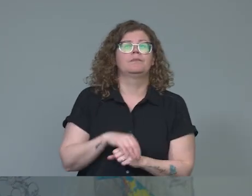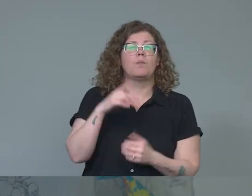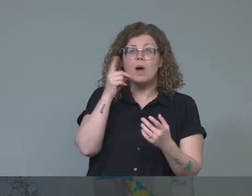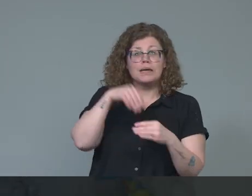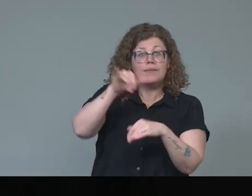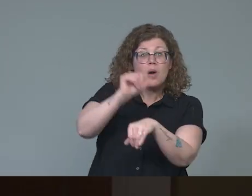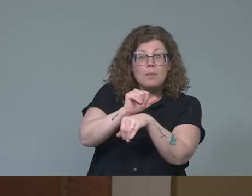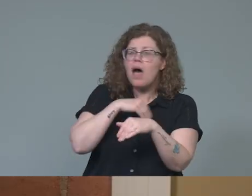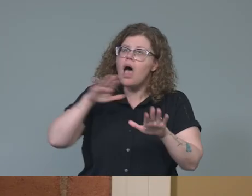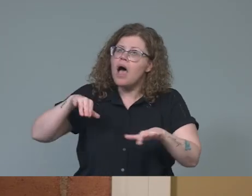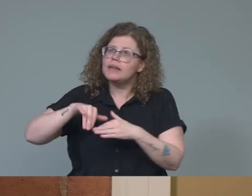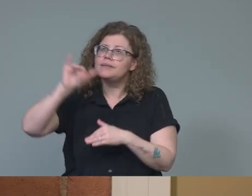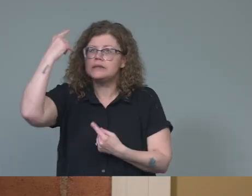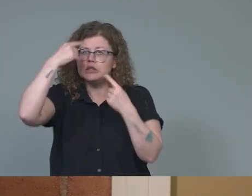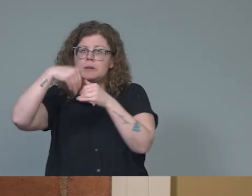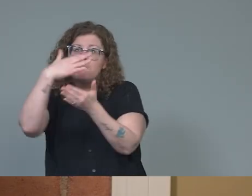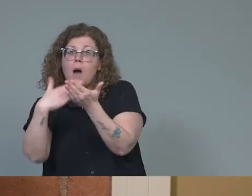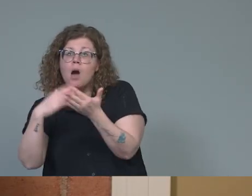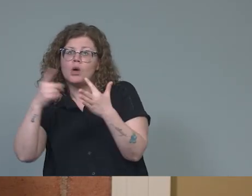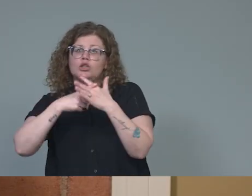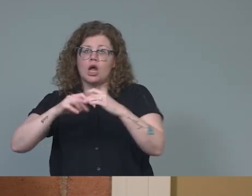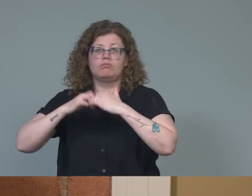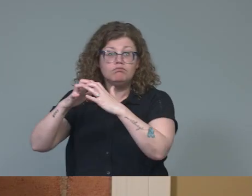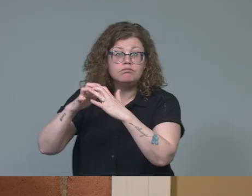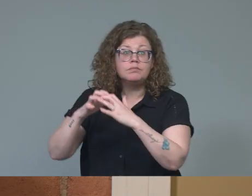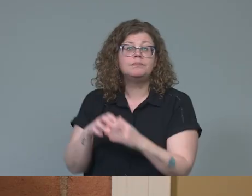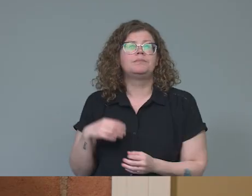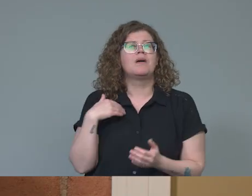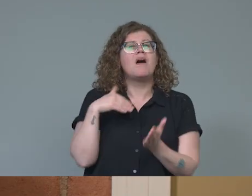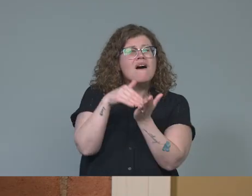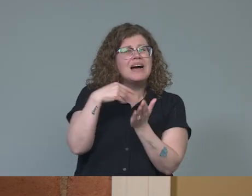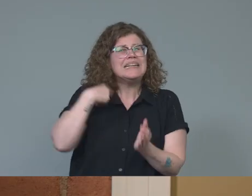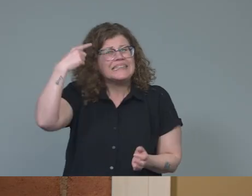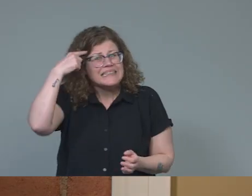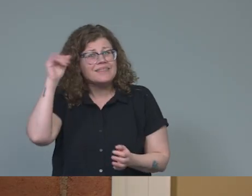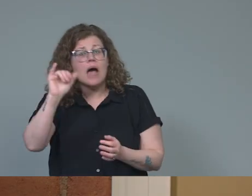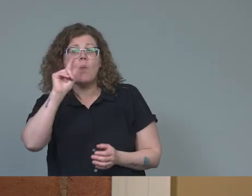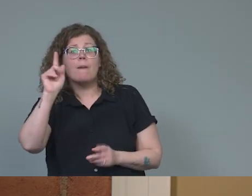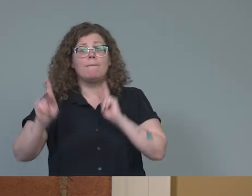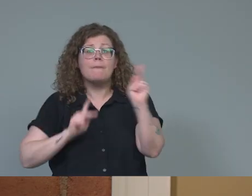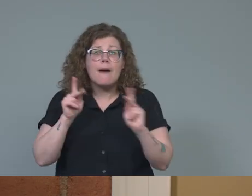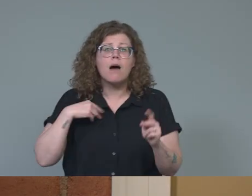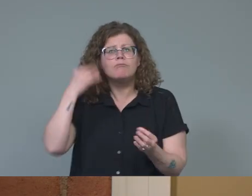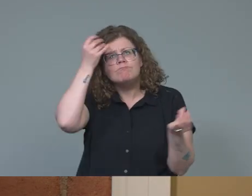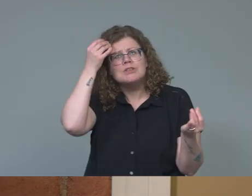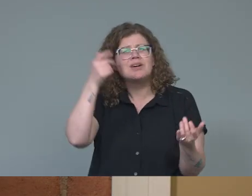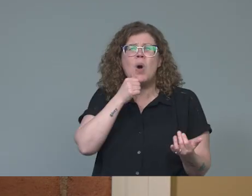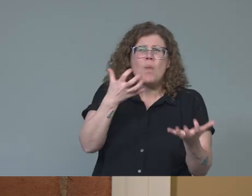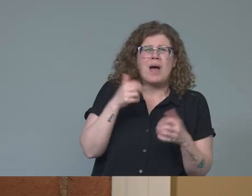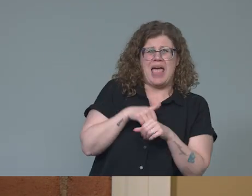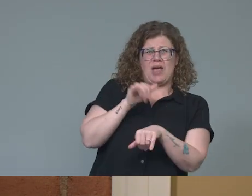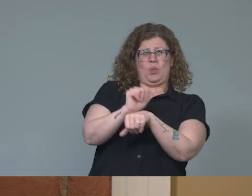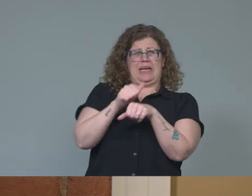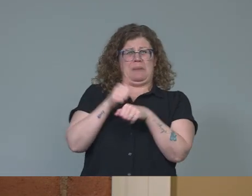started. A lot of times people think that people don't want to know the process in the background. They really almost see the